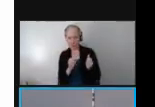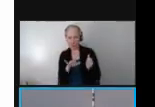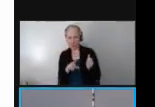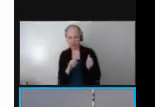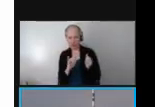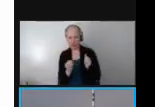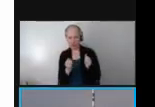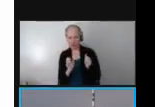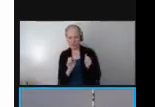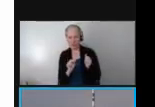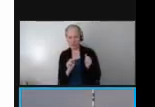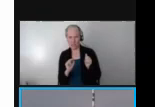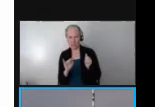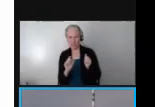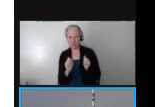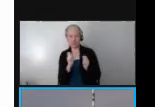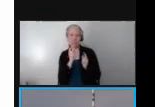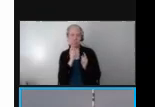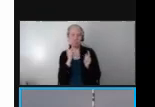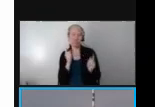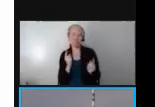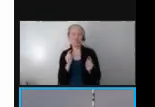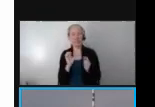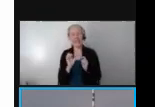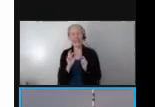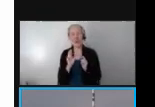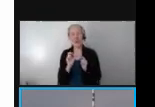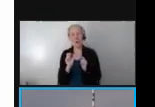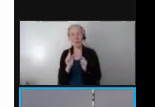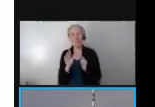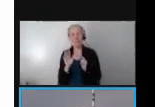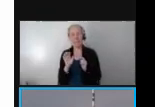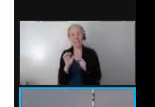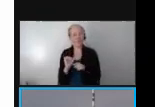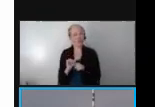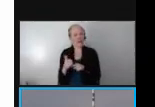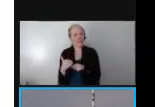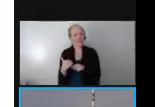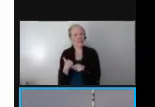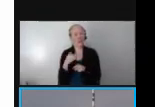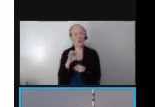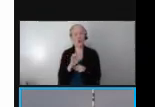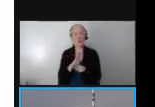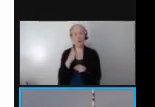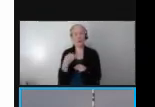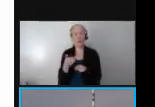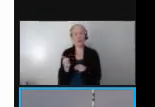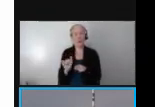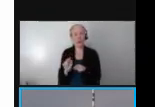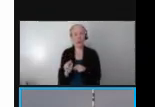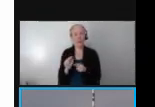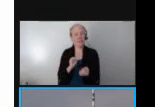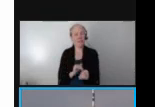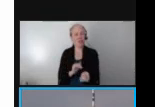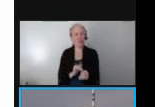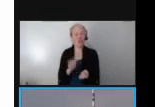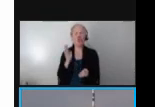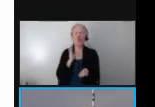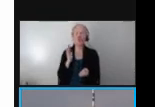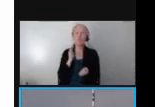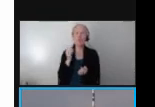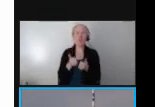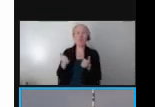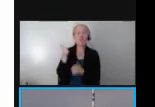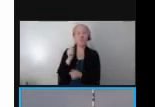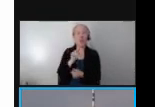well known in this area. He is an aerospace trained OBGYN physician, former chief of the NASA Flight Medicine Clinic, and